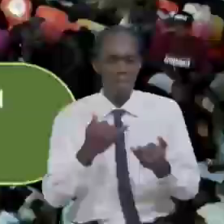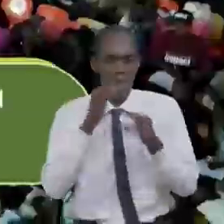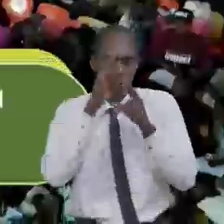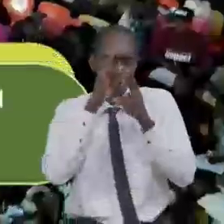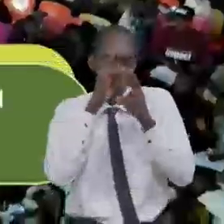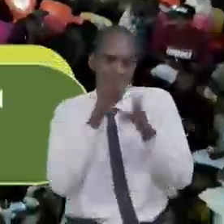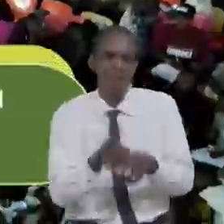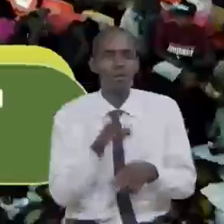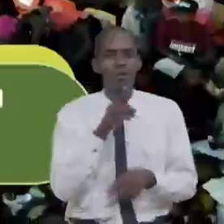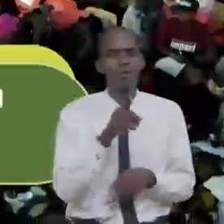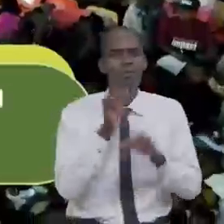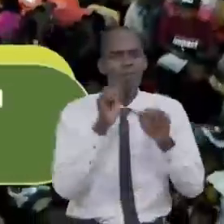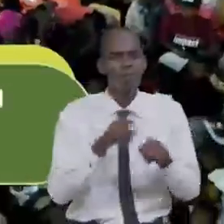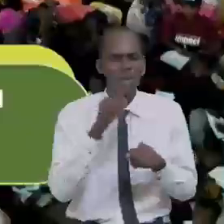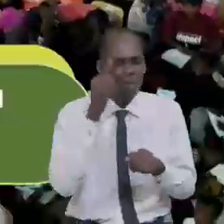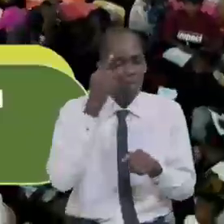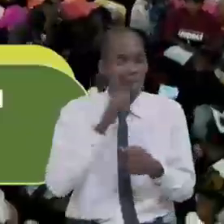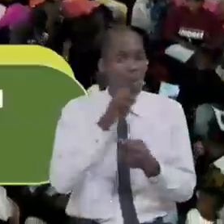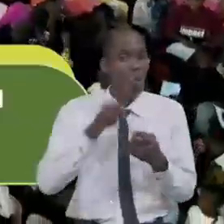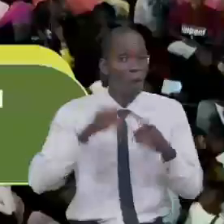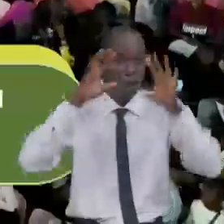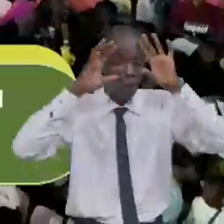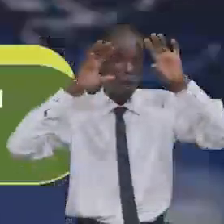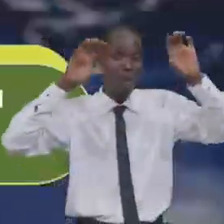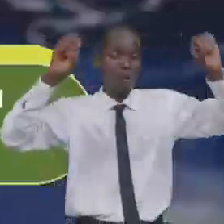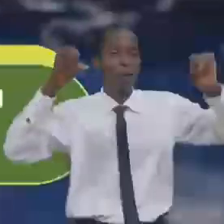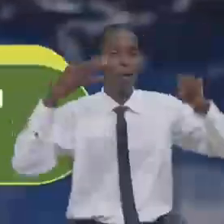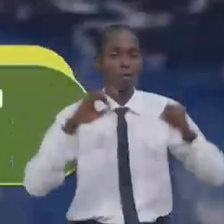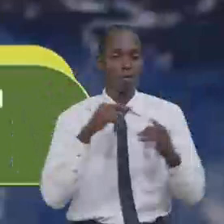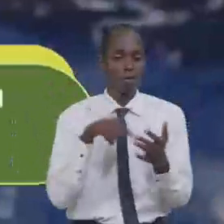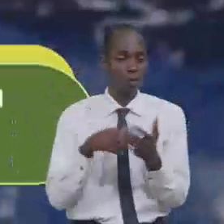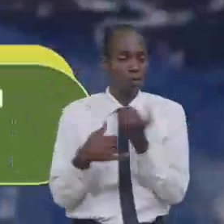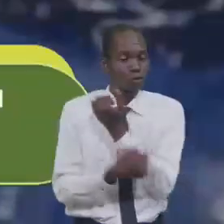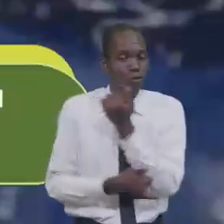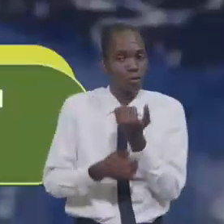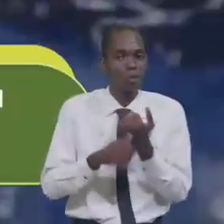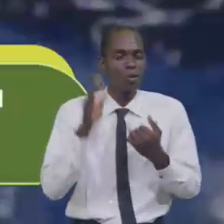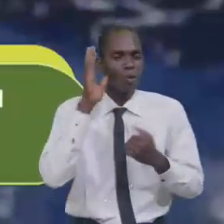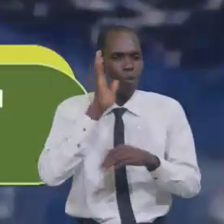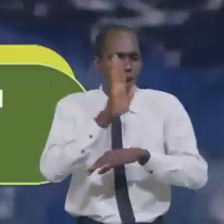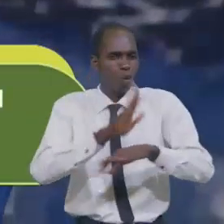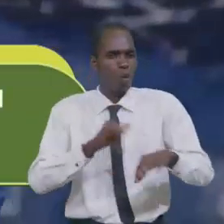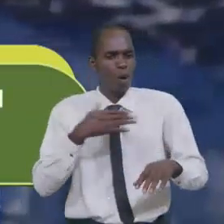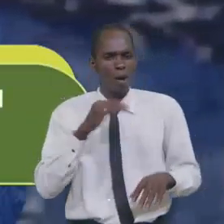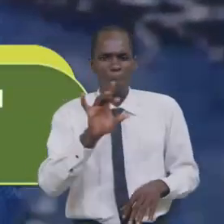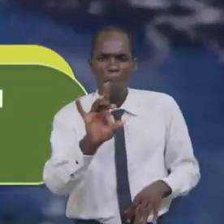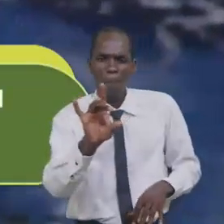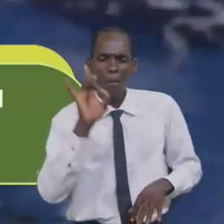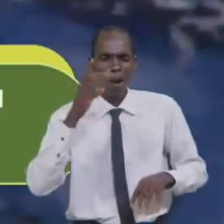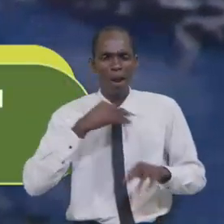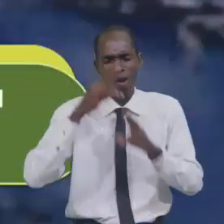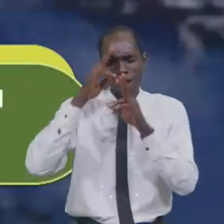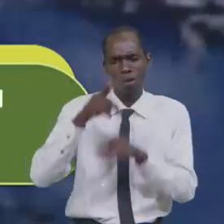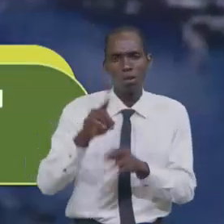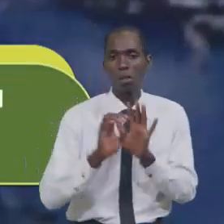Can you think of if the president of our country will single you out and honor you? What an honor. Can you think if the governor of